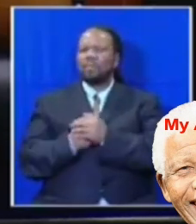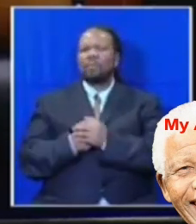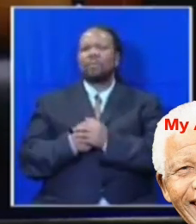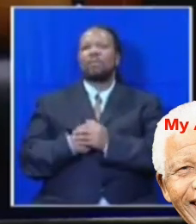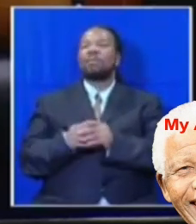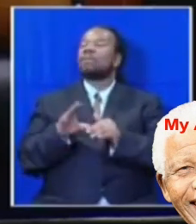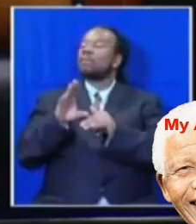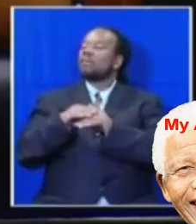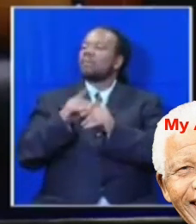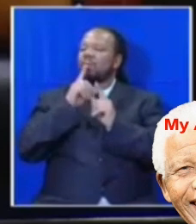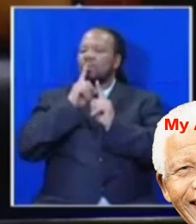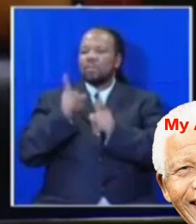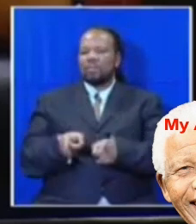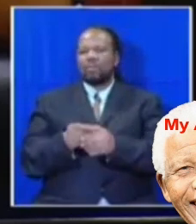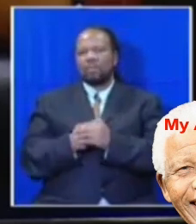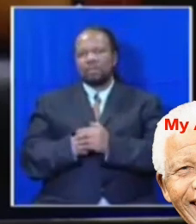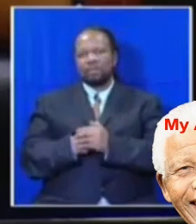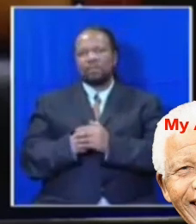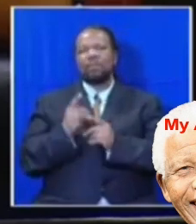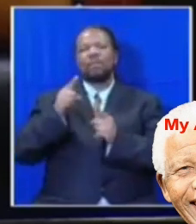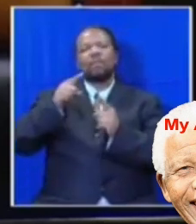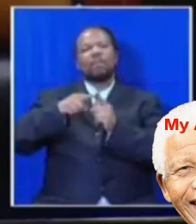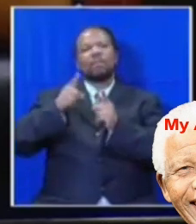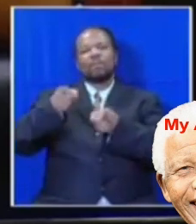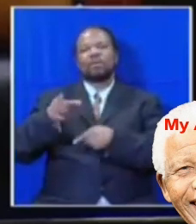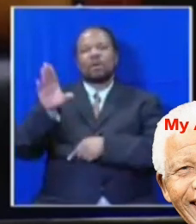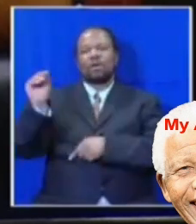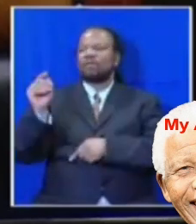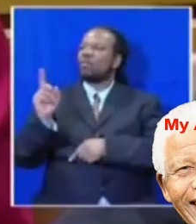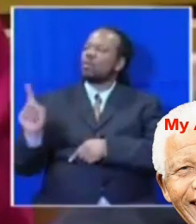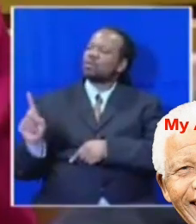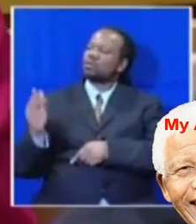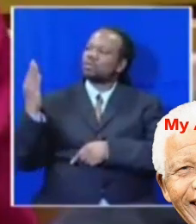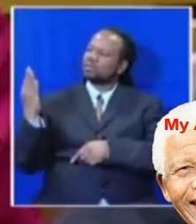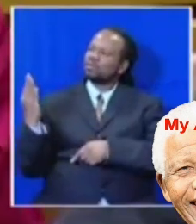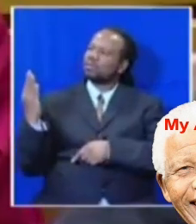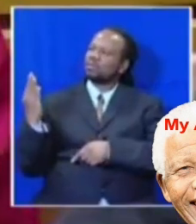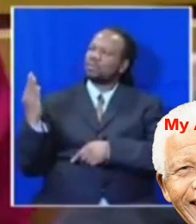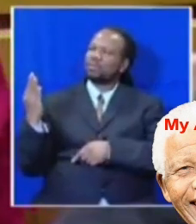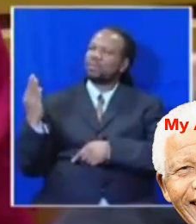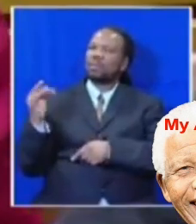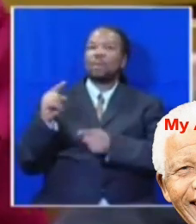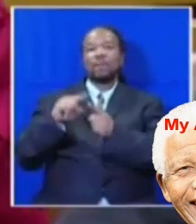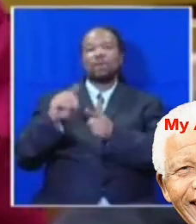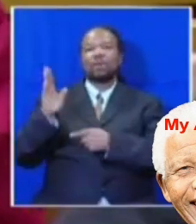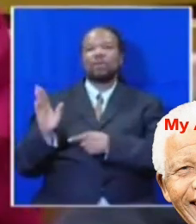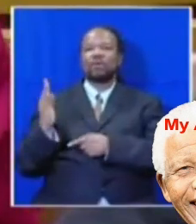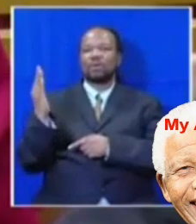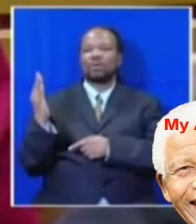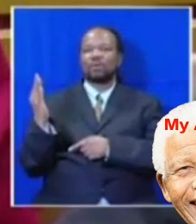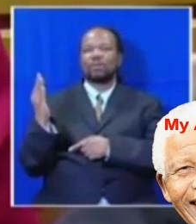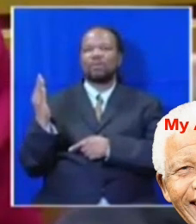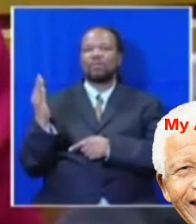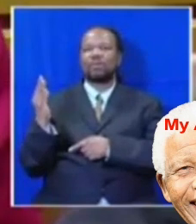Order, honourable members. Point of order, Chair. What is your point of order, honourable member? Point of order.